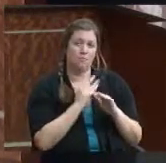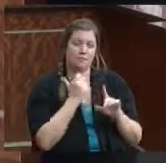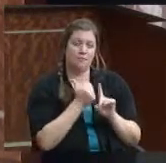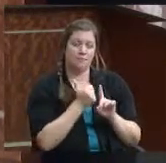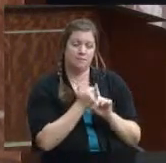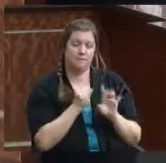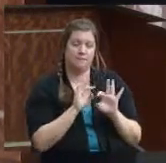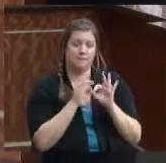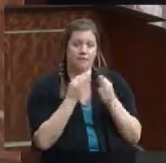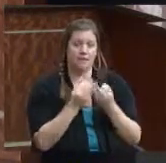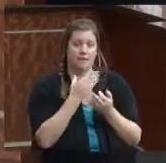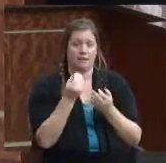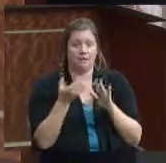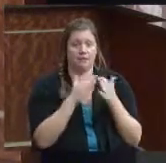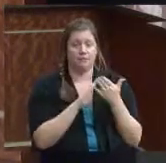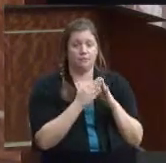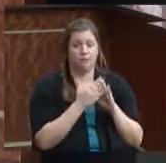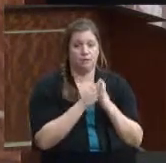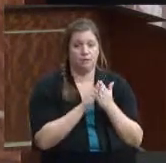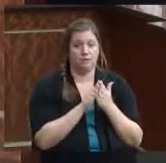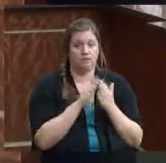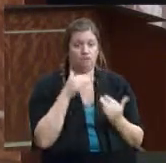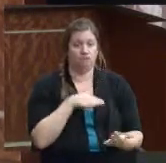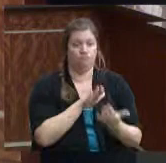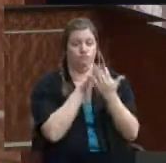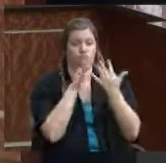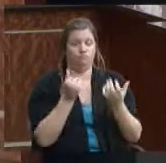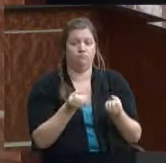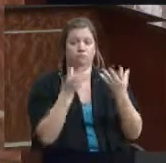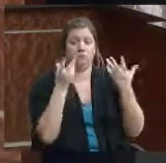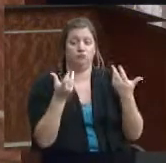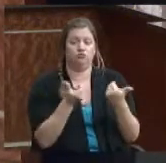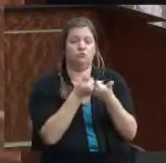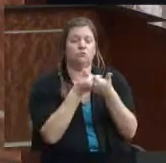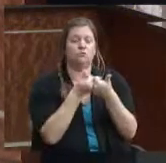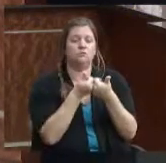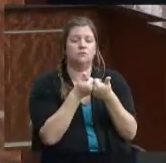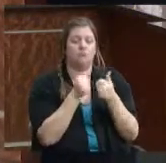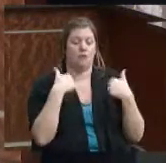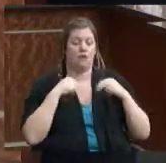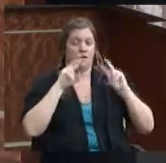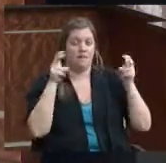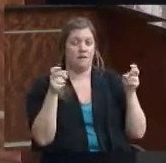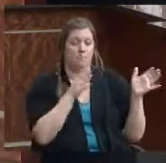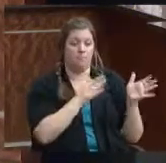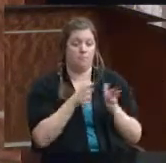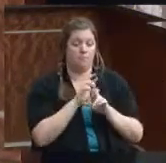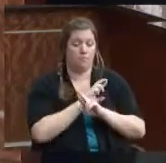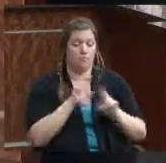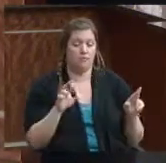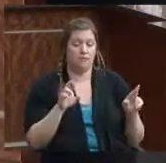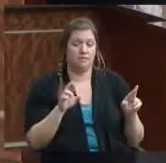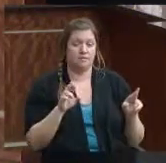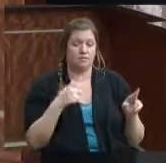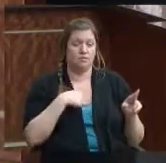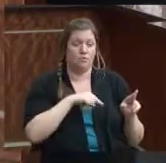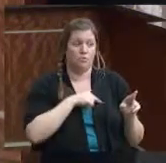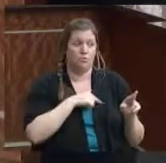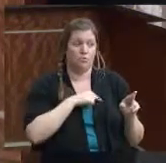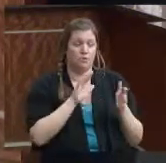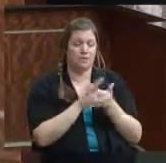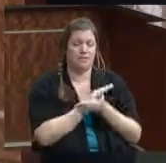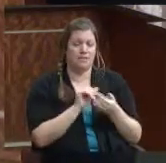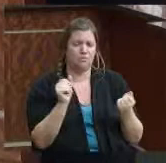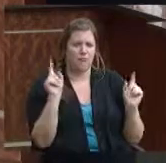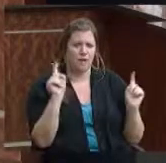themselves, their families, and their communities in the face of any challenge. And whereas this year's theme for preparedness is Be Disaster